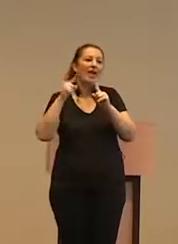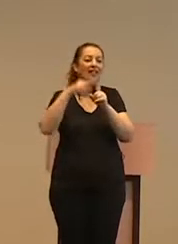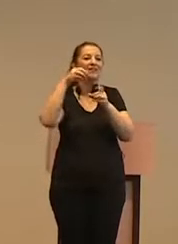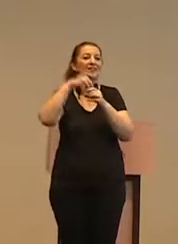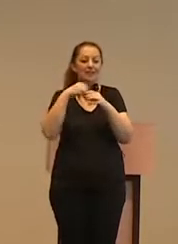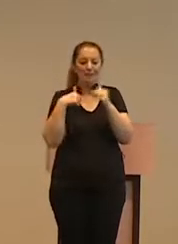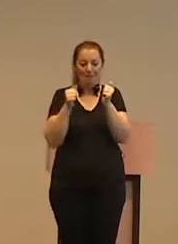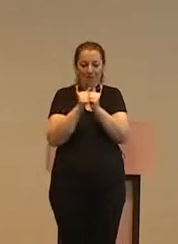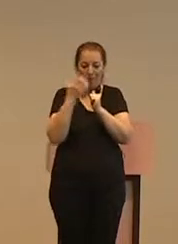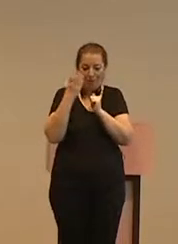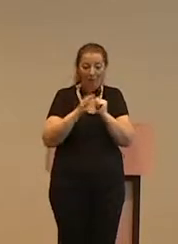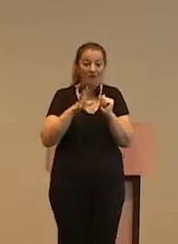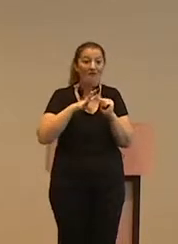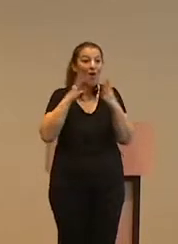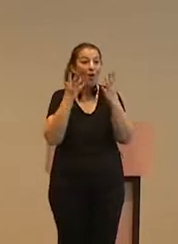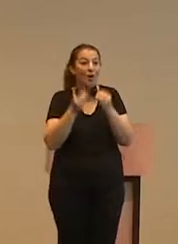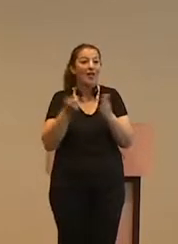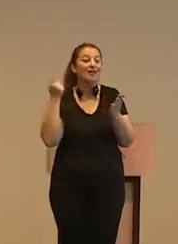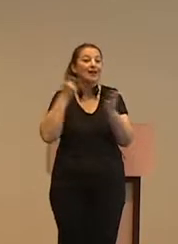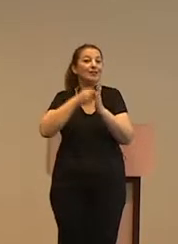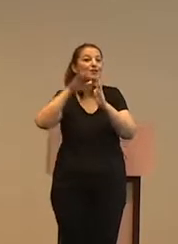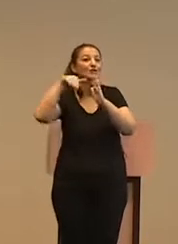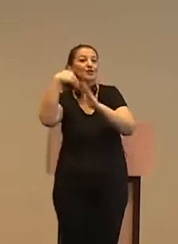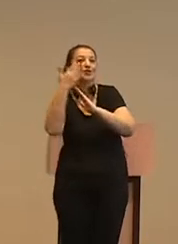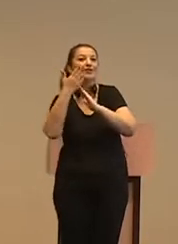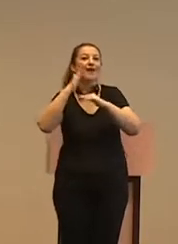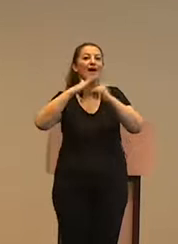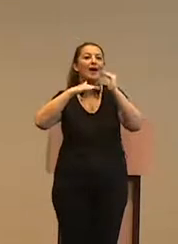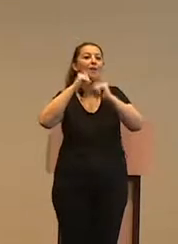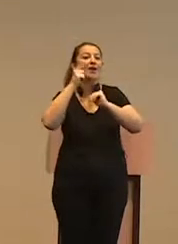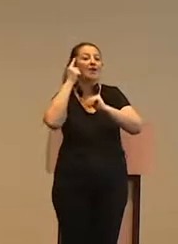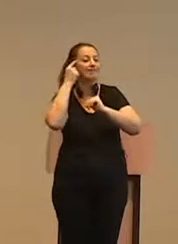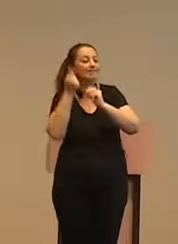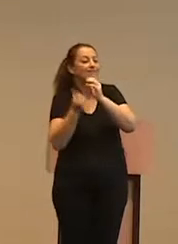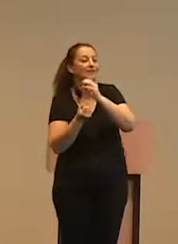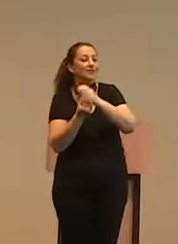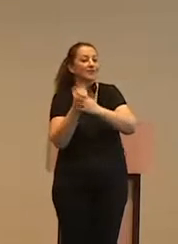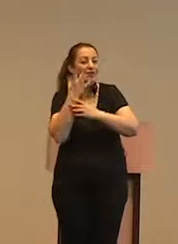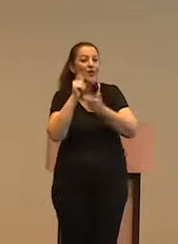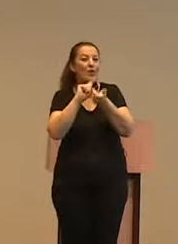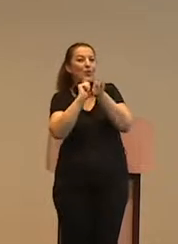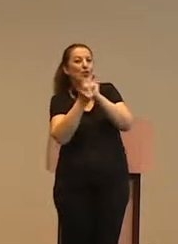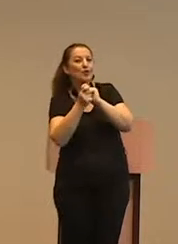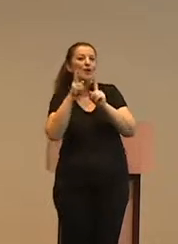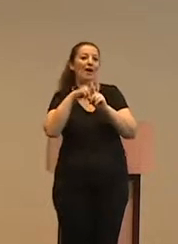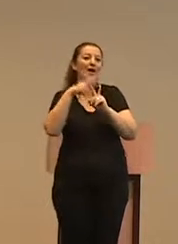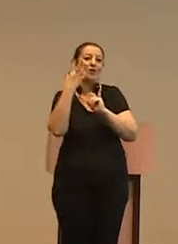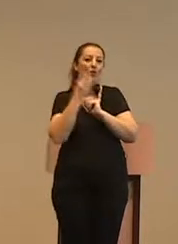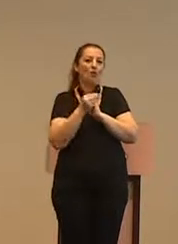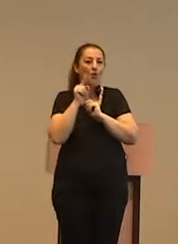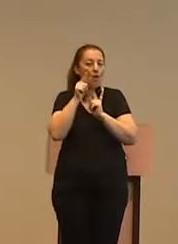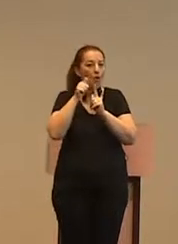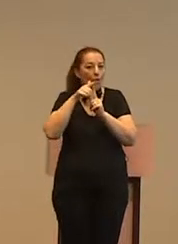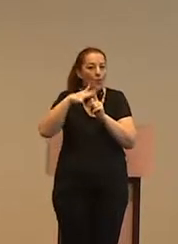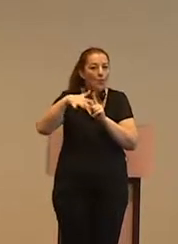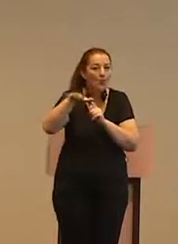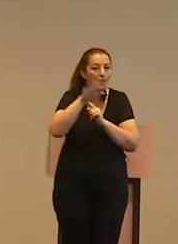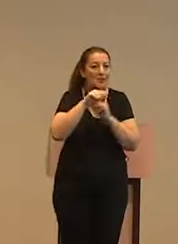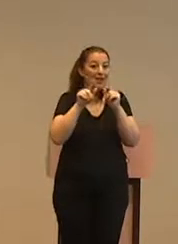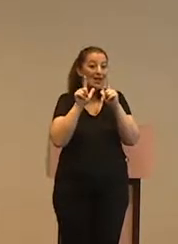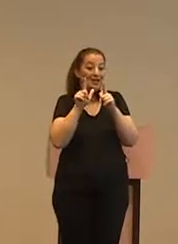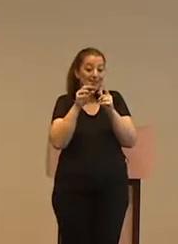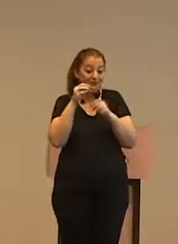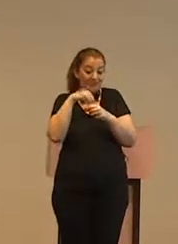so we have communitas which is all about coming together for a purpose to create structures that don't exist to make a